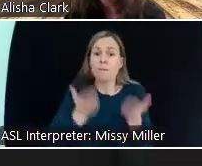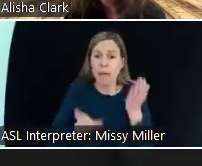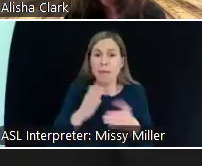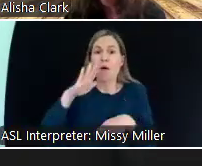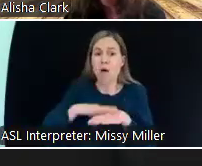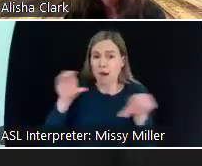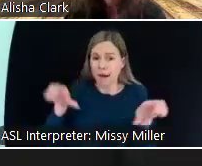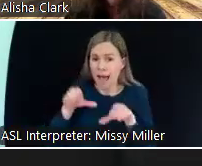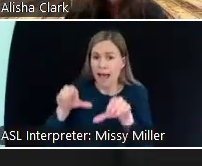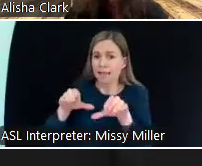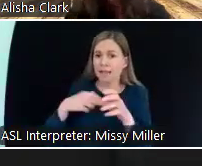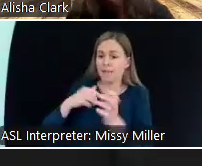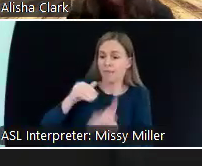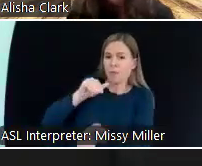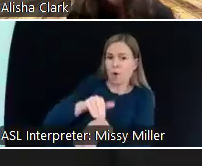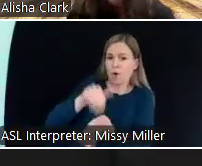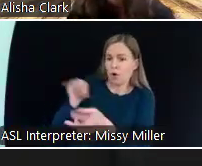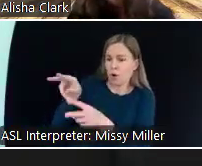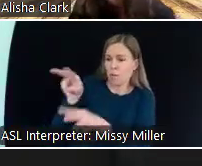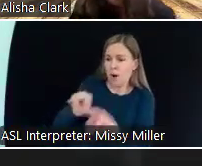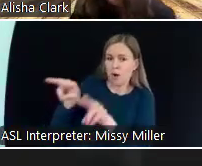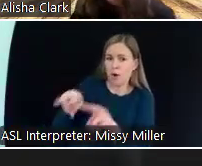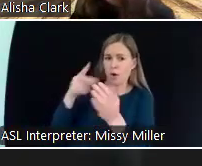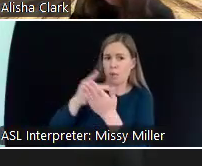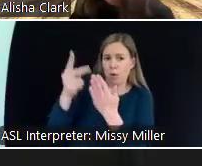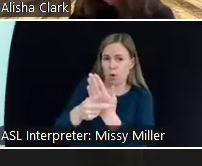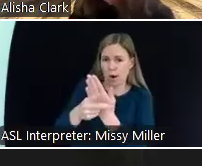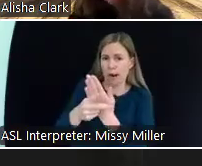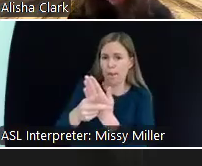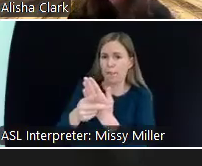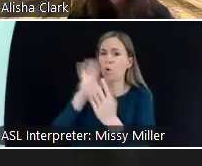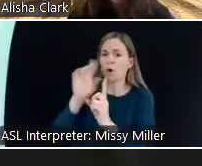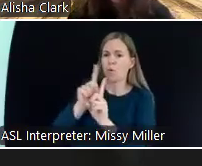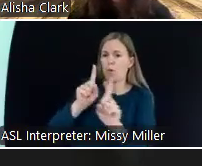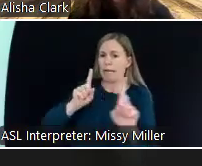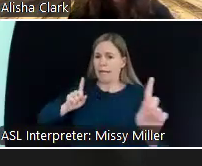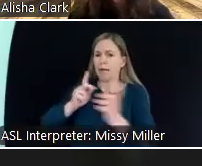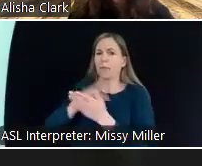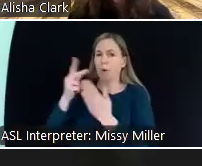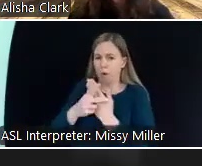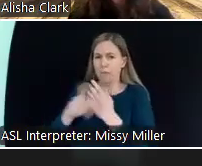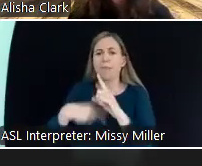program. And these individuals also would meet nursing facility level of care.